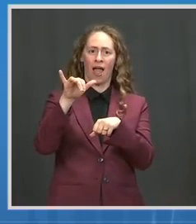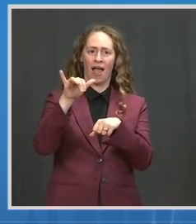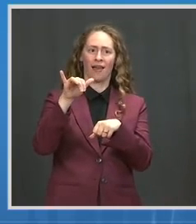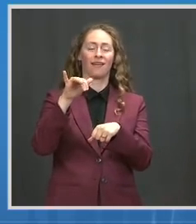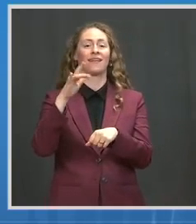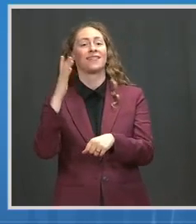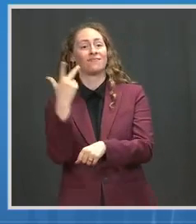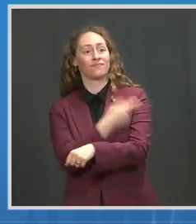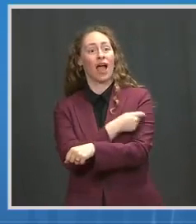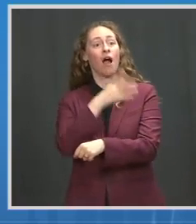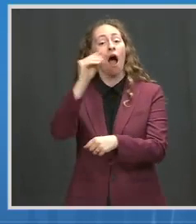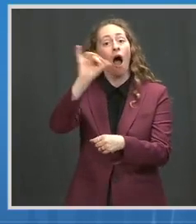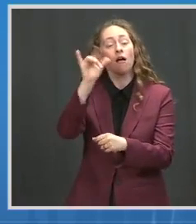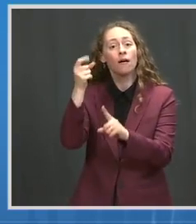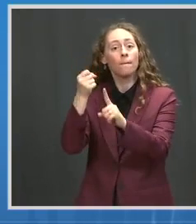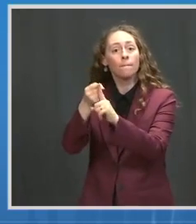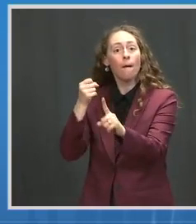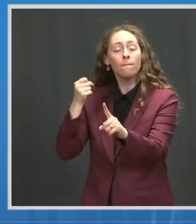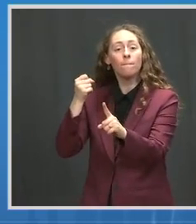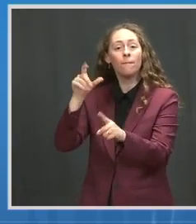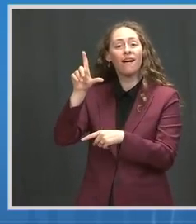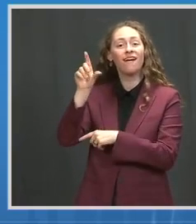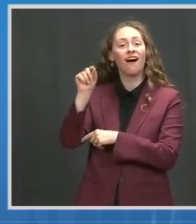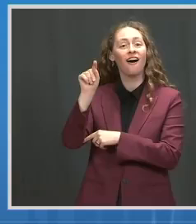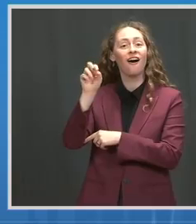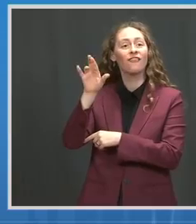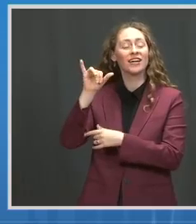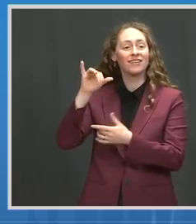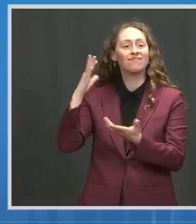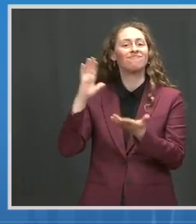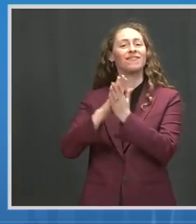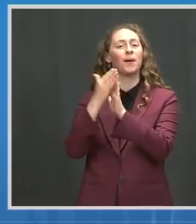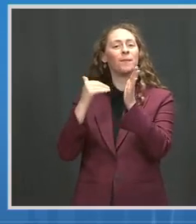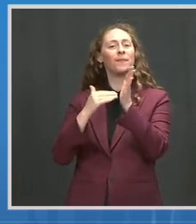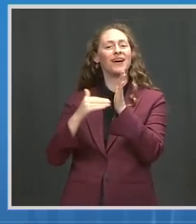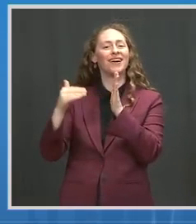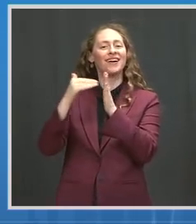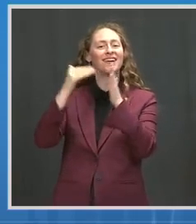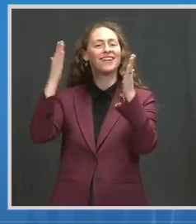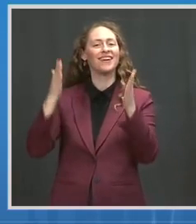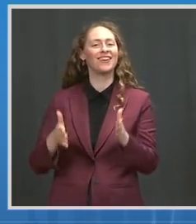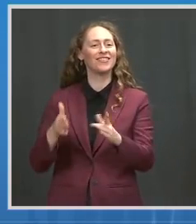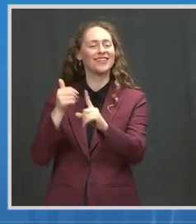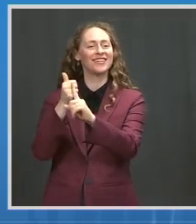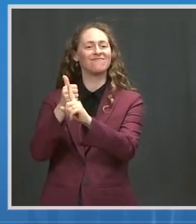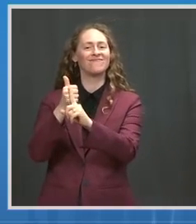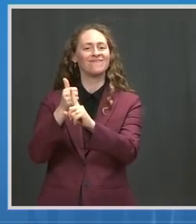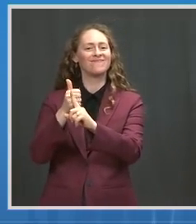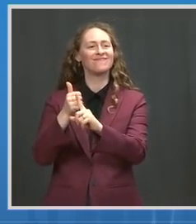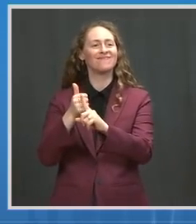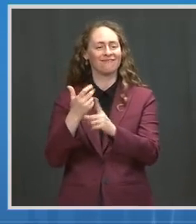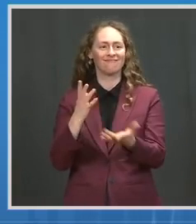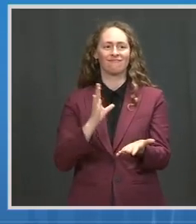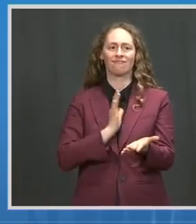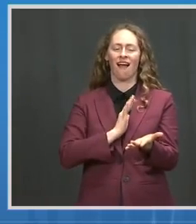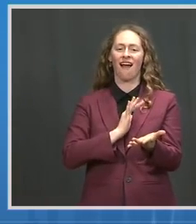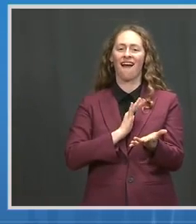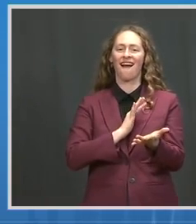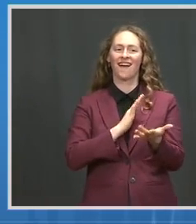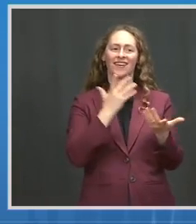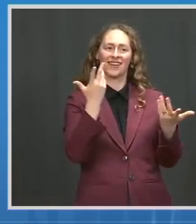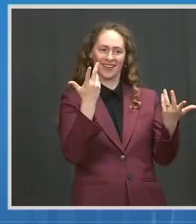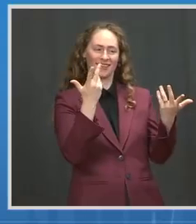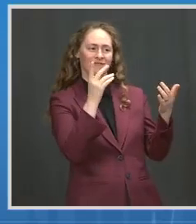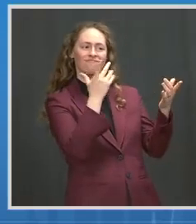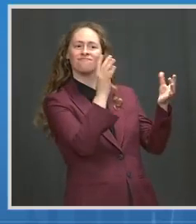Vaximillion. Safe from COVID and a millionaire. And Jonathan, it doesn't stop there. You're